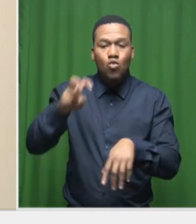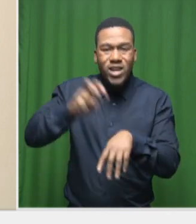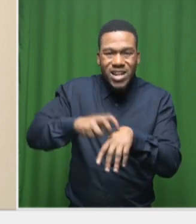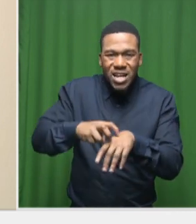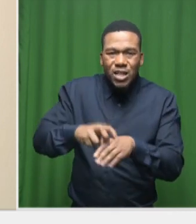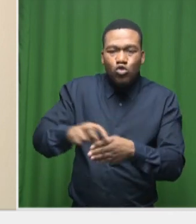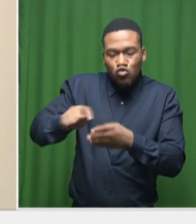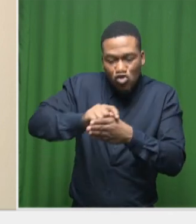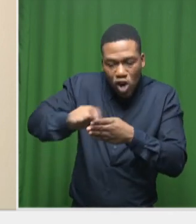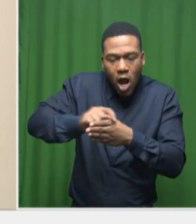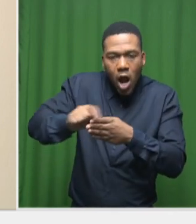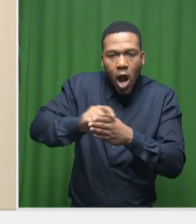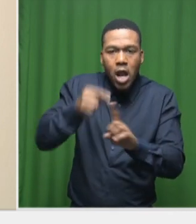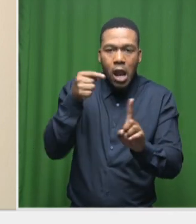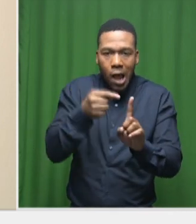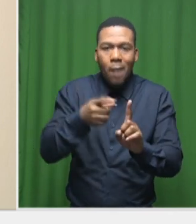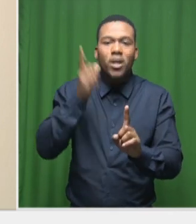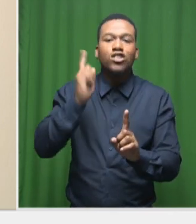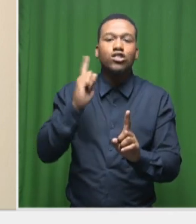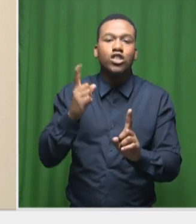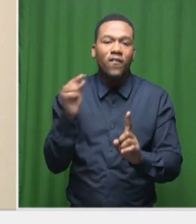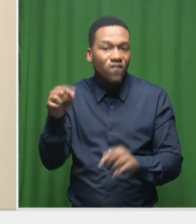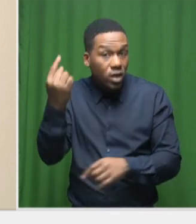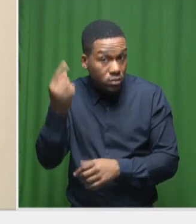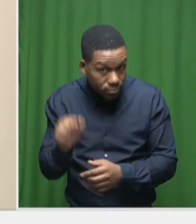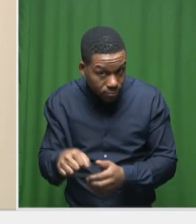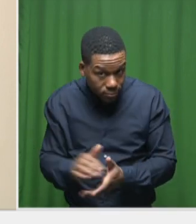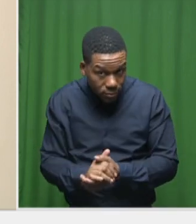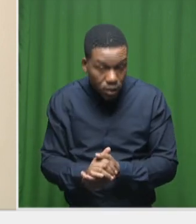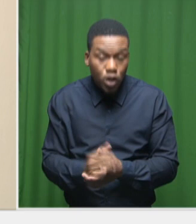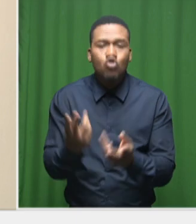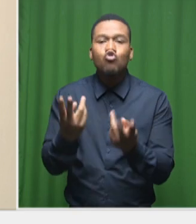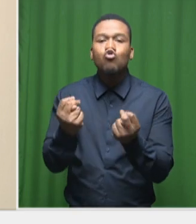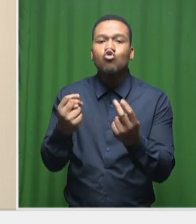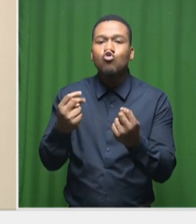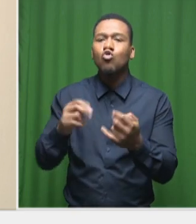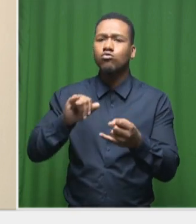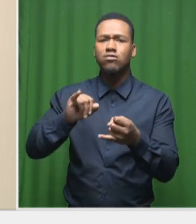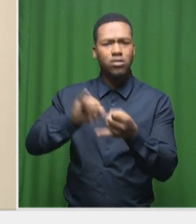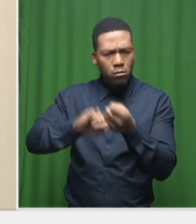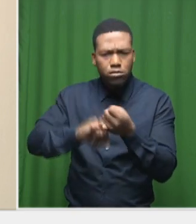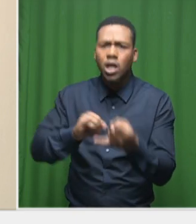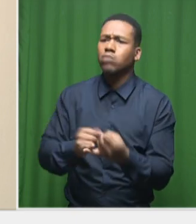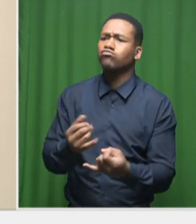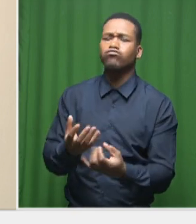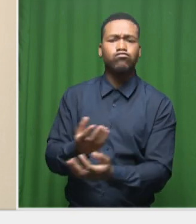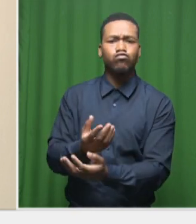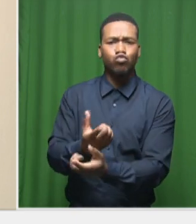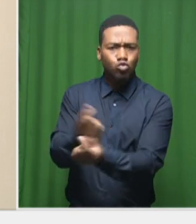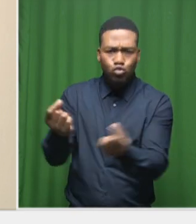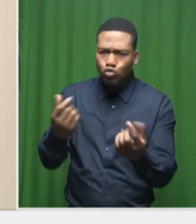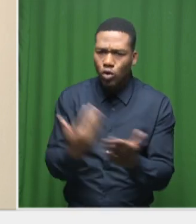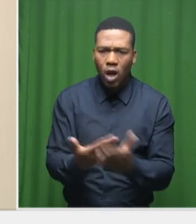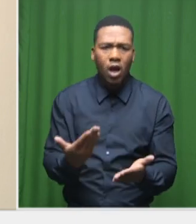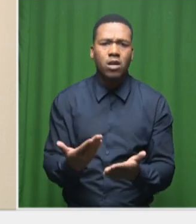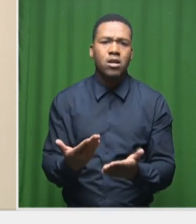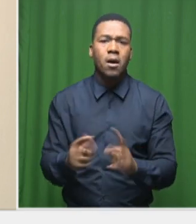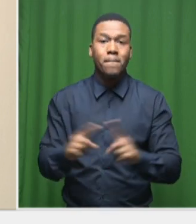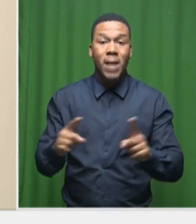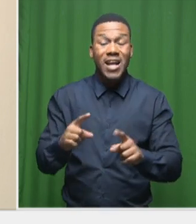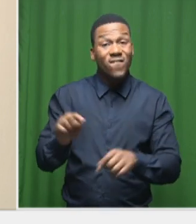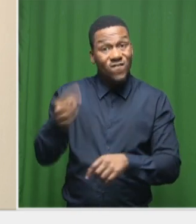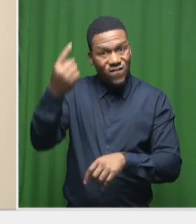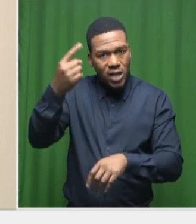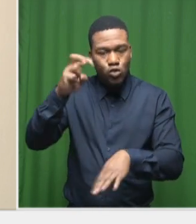educators, because we can bring all these new subjects and introduce all these technologies. If we don't also equip